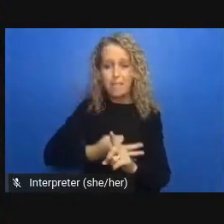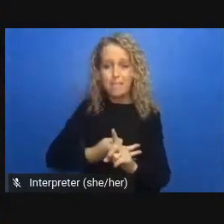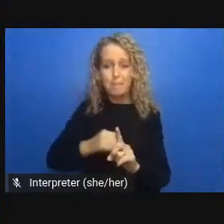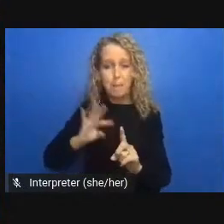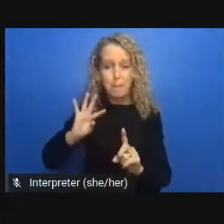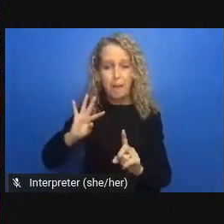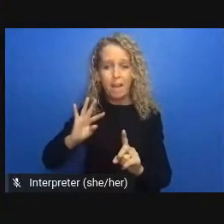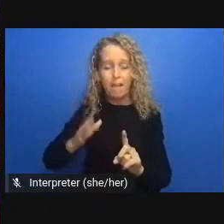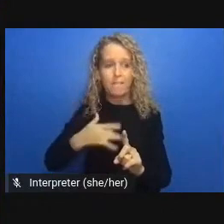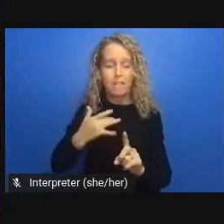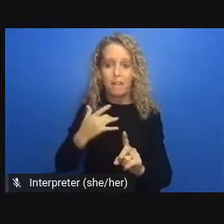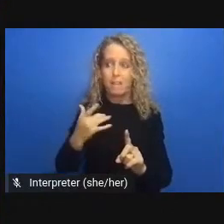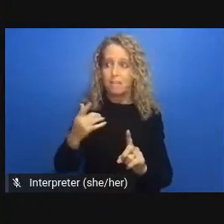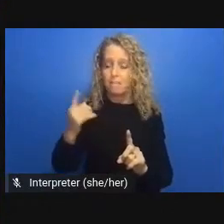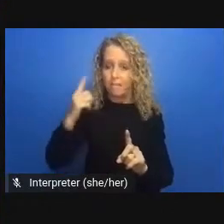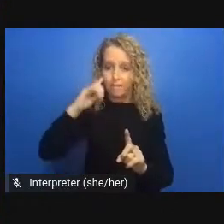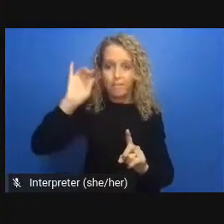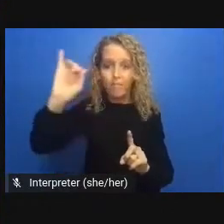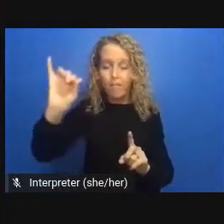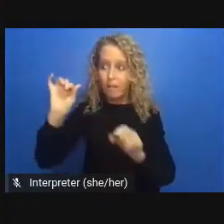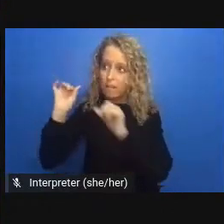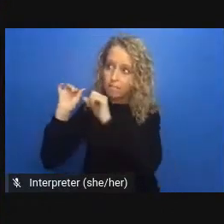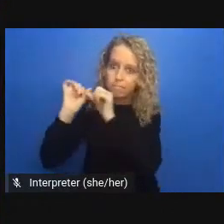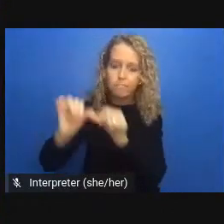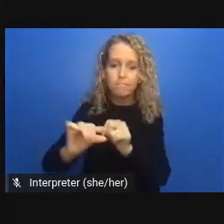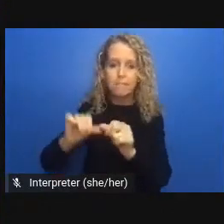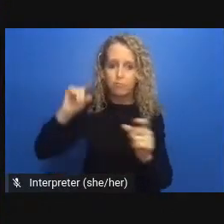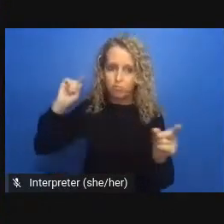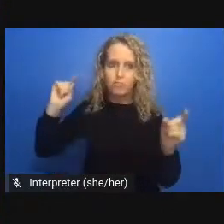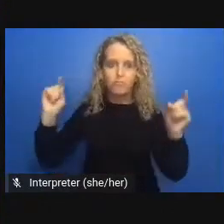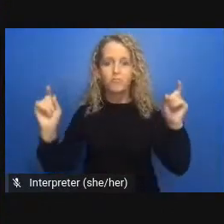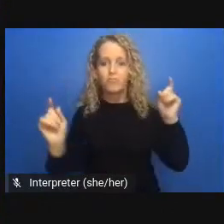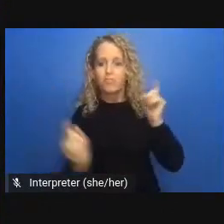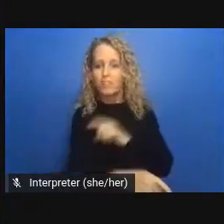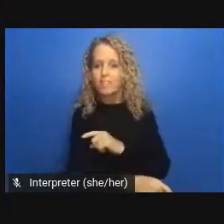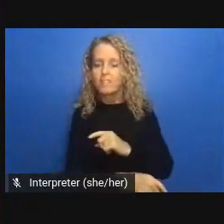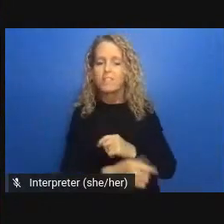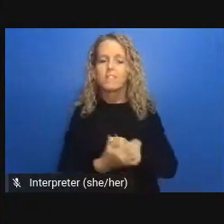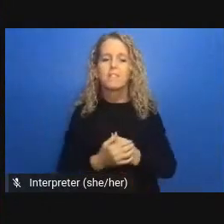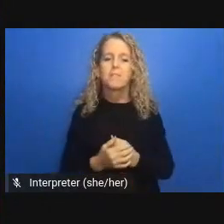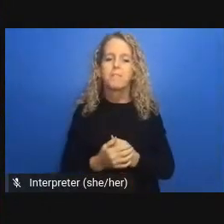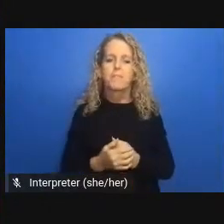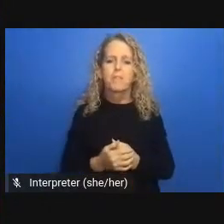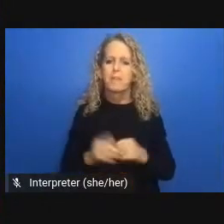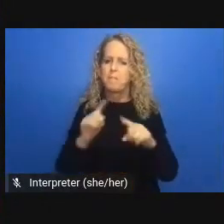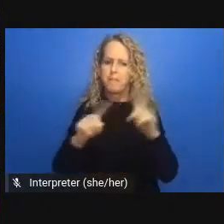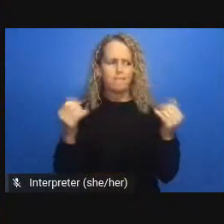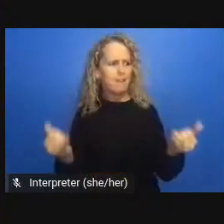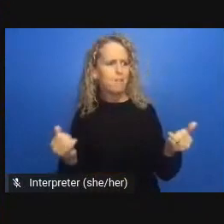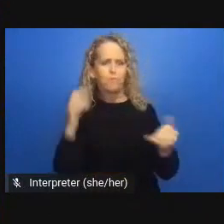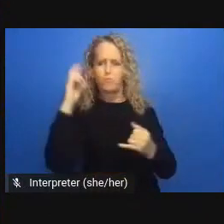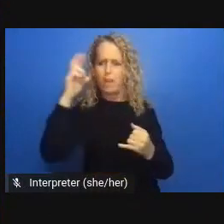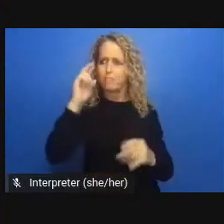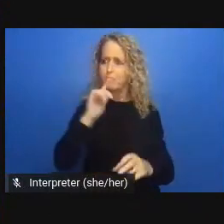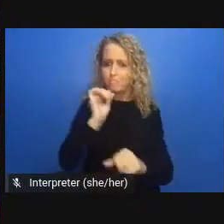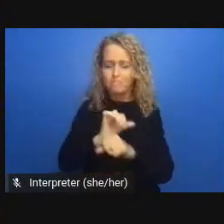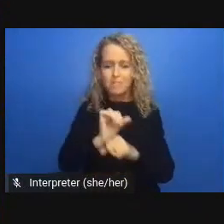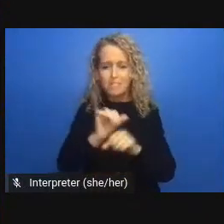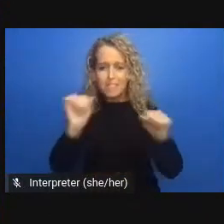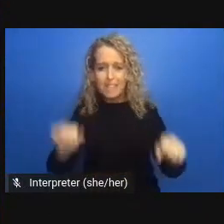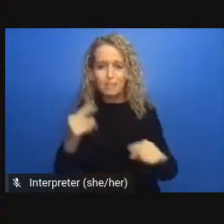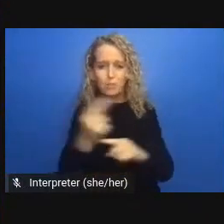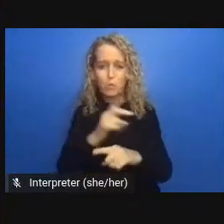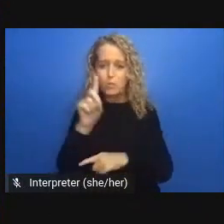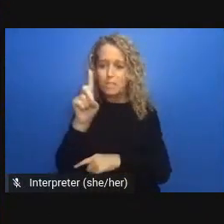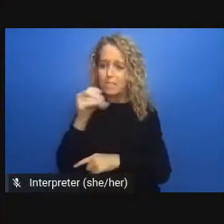that we can, you know, really operate using digital technologies in ways we never